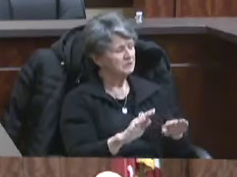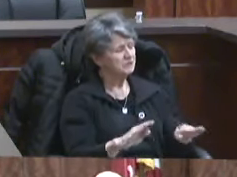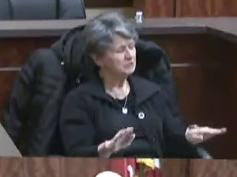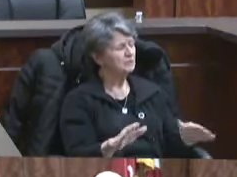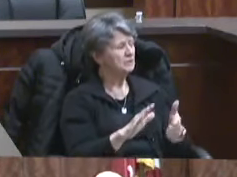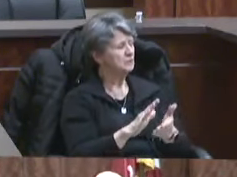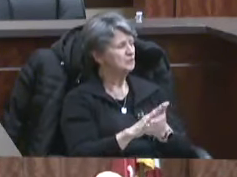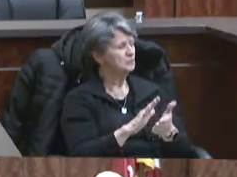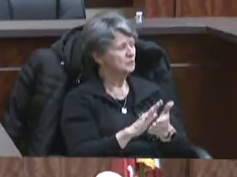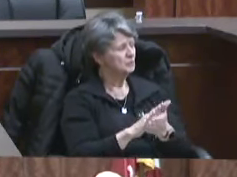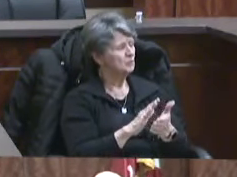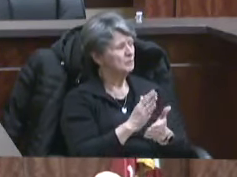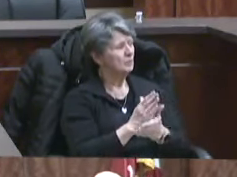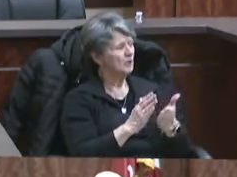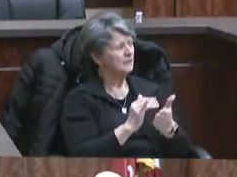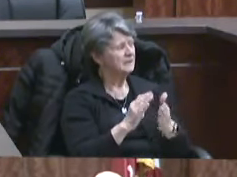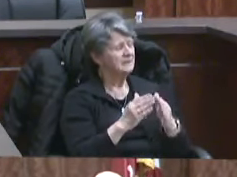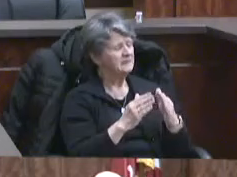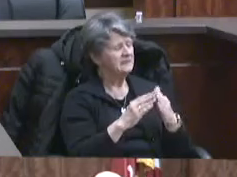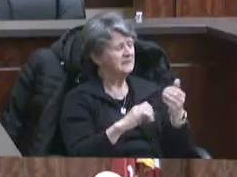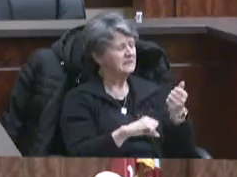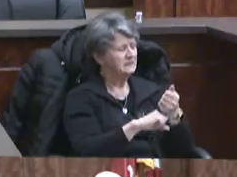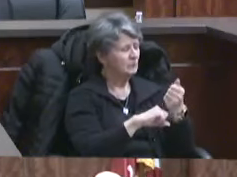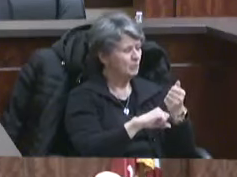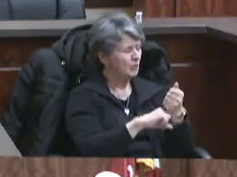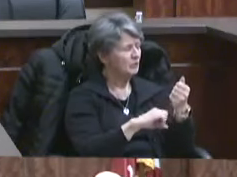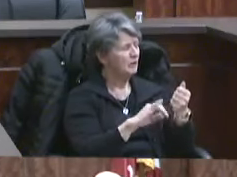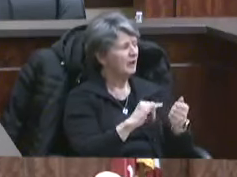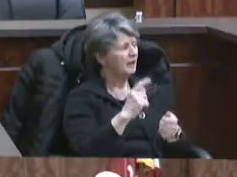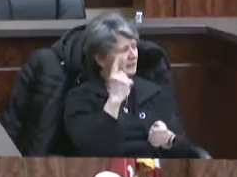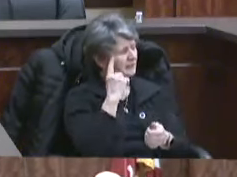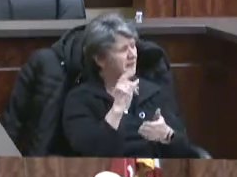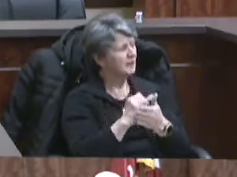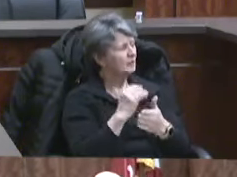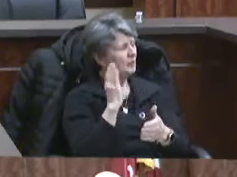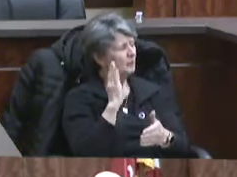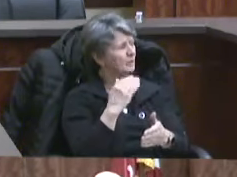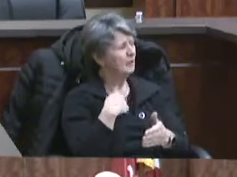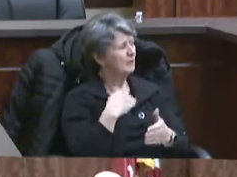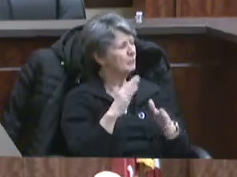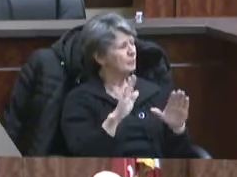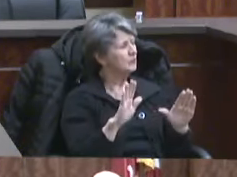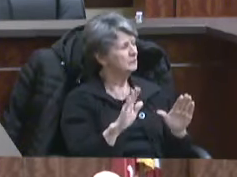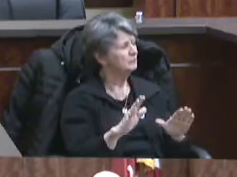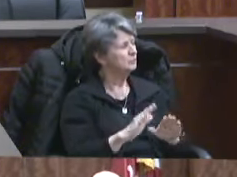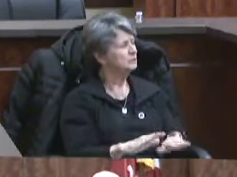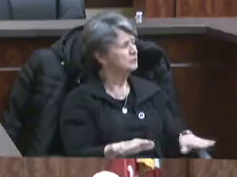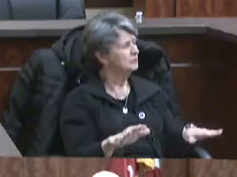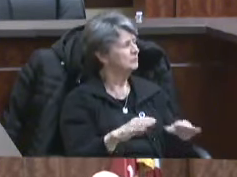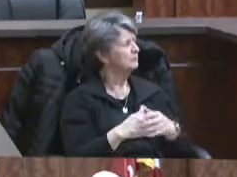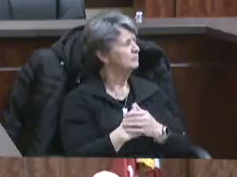the backing of the city council and support, I think we have advanced our children in the future. So thank you. Thank you, Mr.